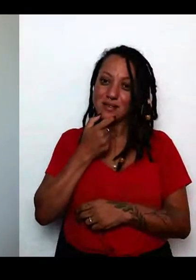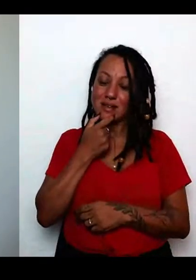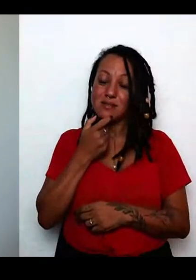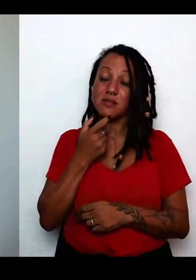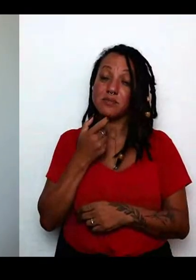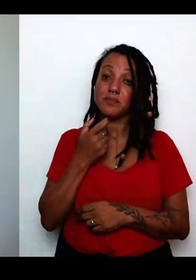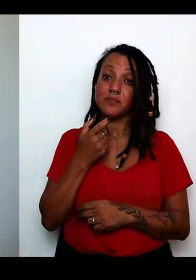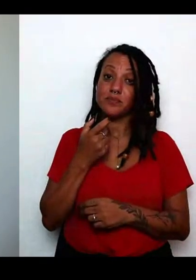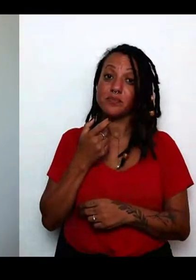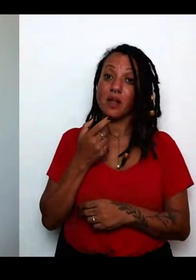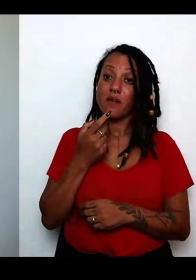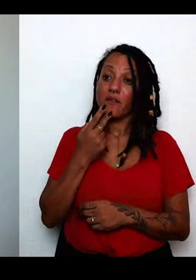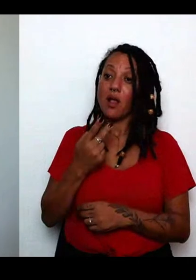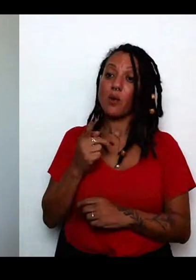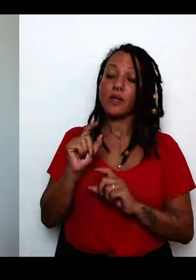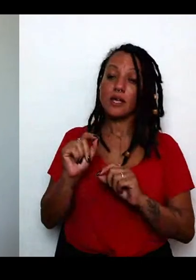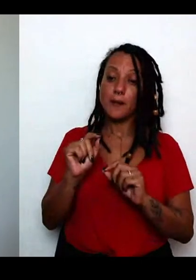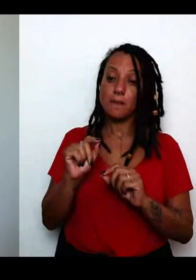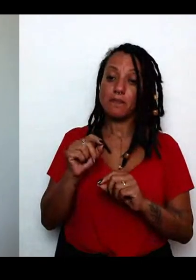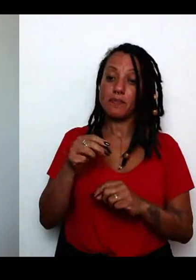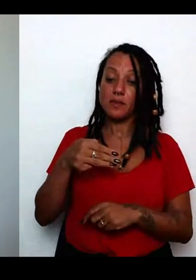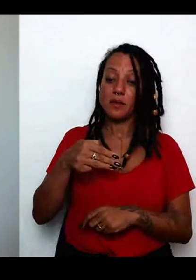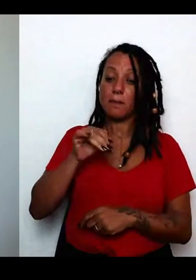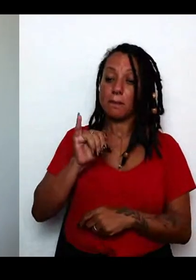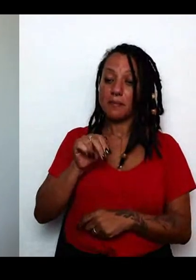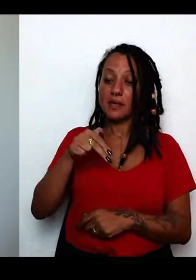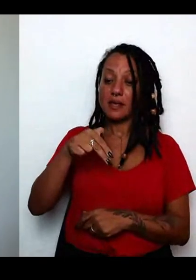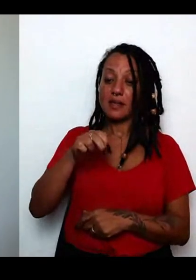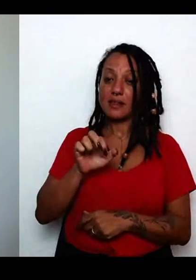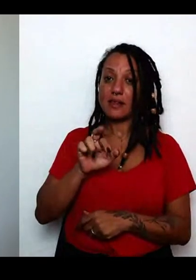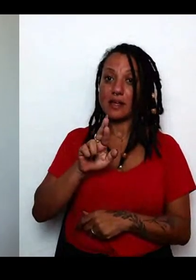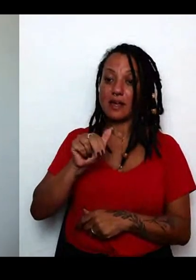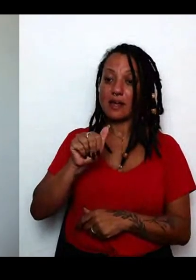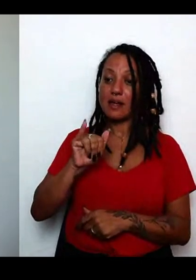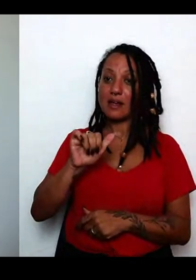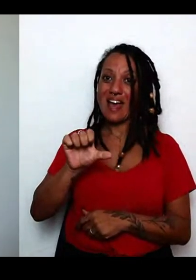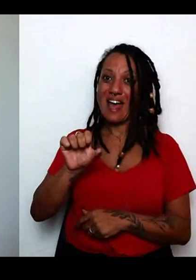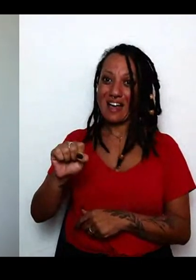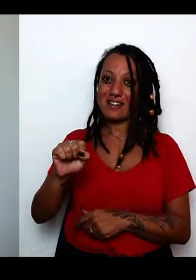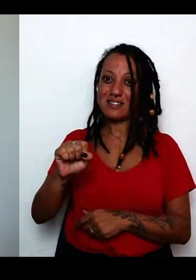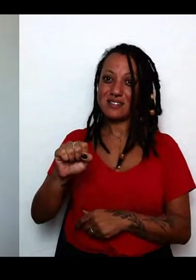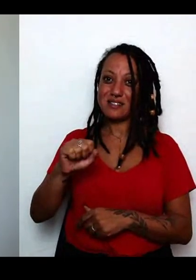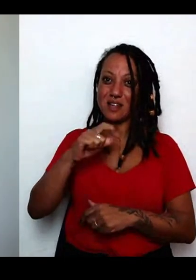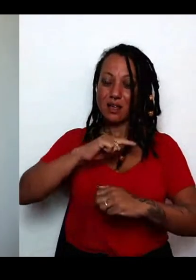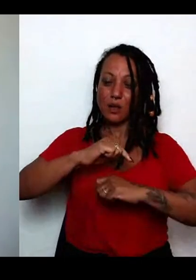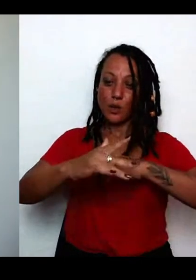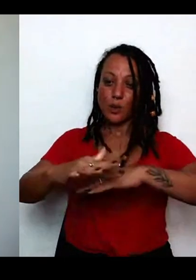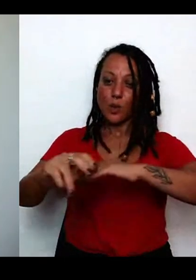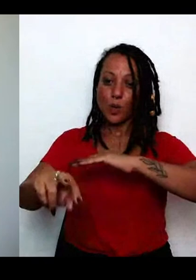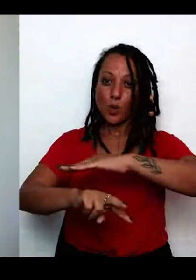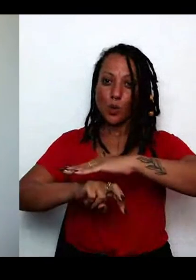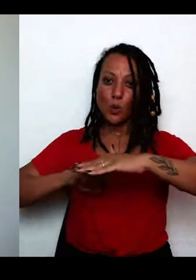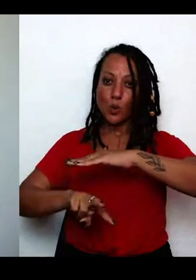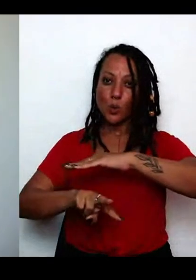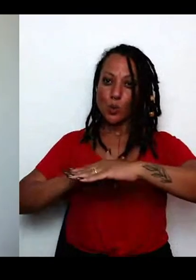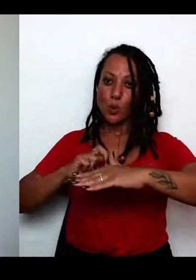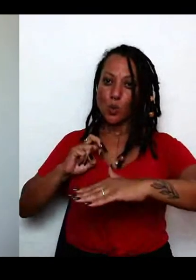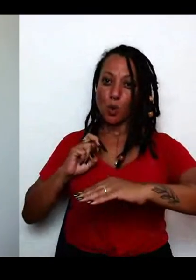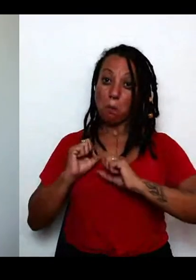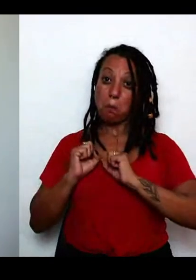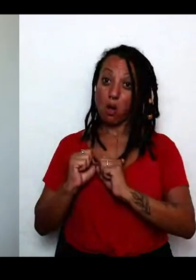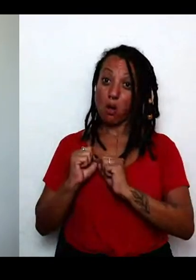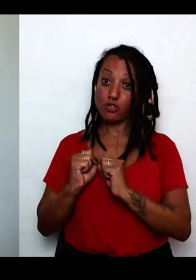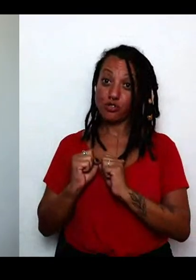seabed could be extracted was often presented as an idea that the prophets could go to poorer Nations